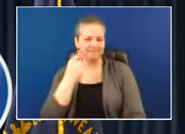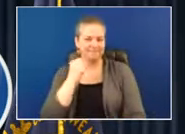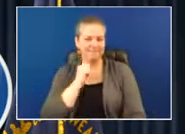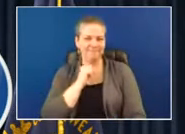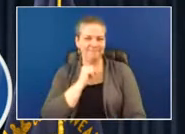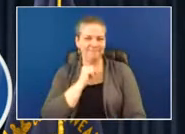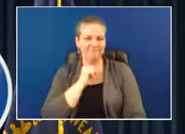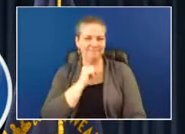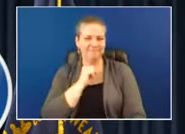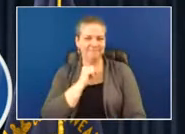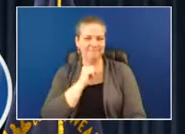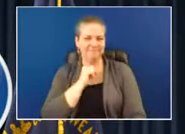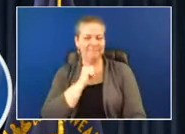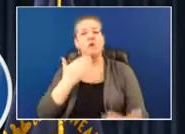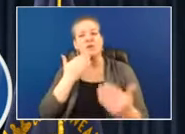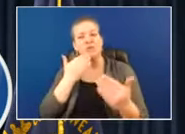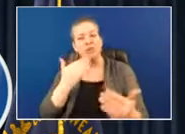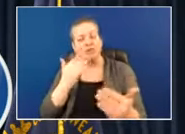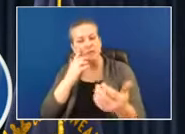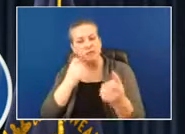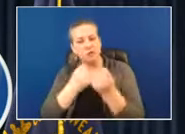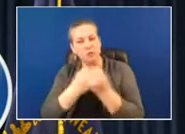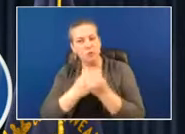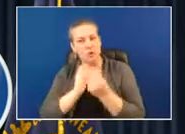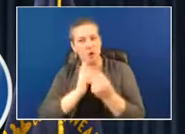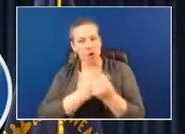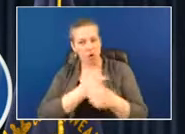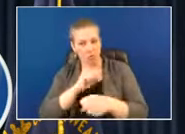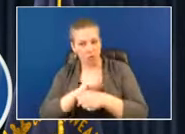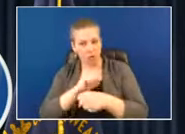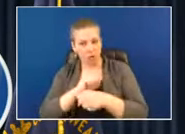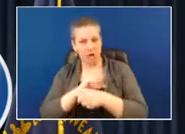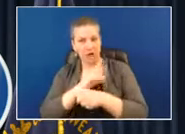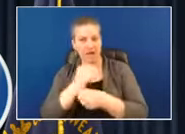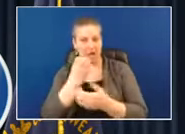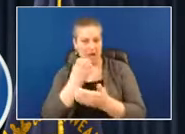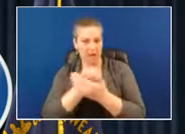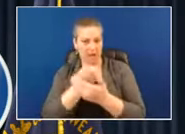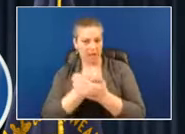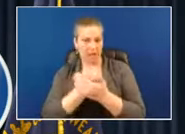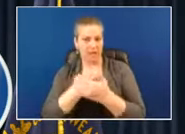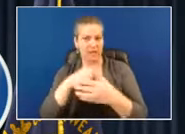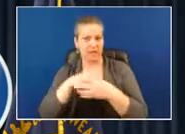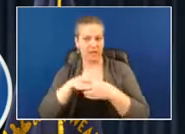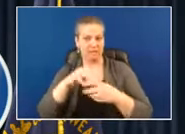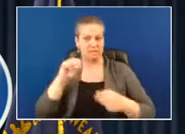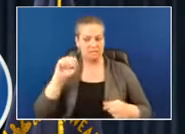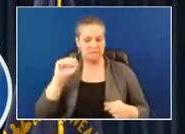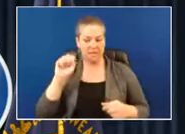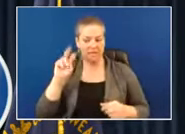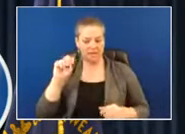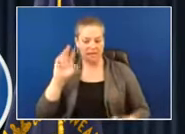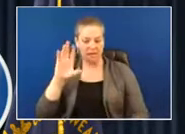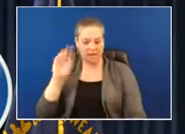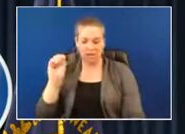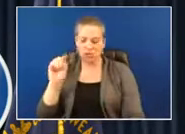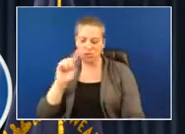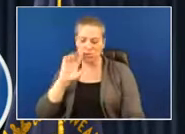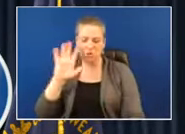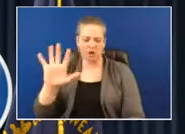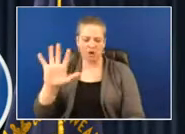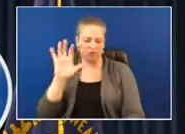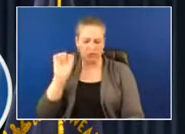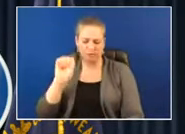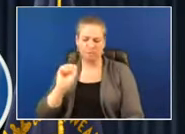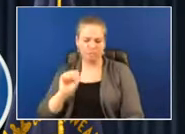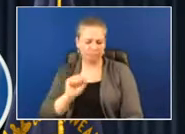state's workforce and our economy, as well as local officials in Mason County who are doing a wonderful job. Next,